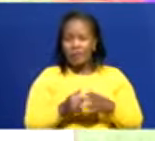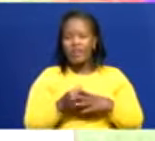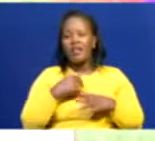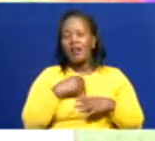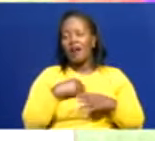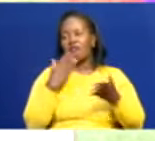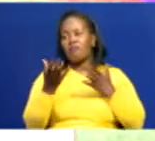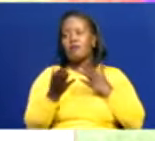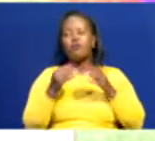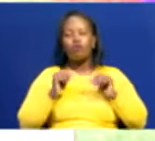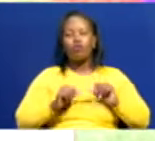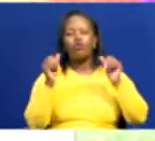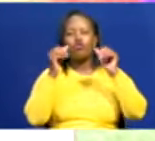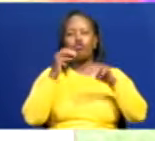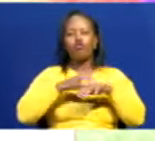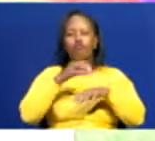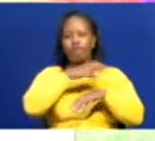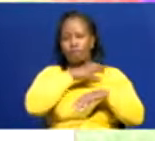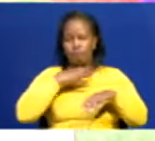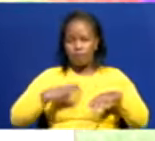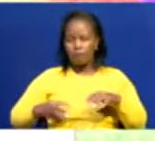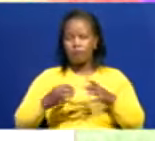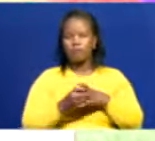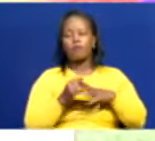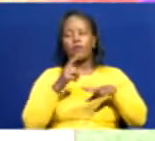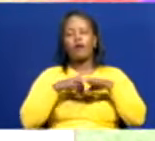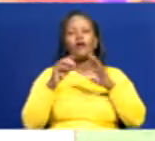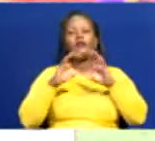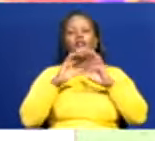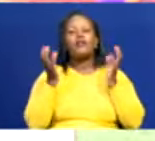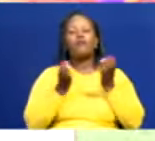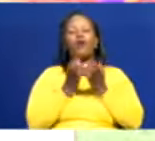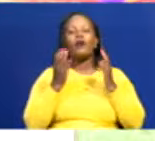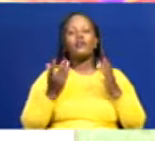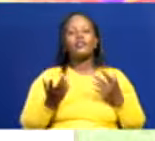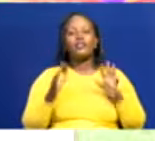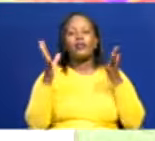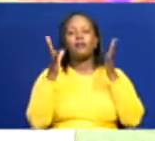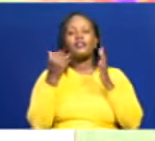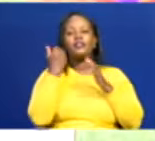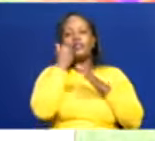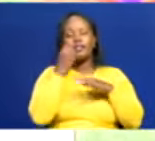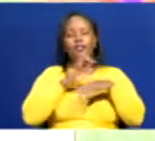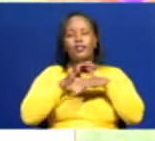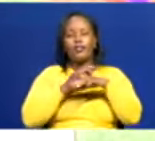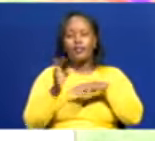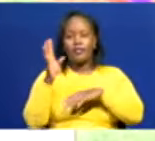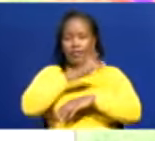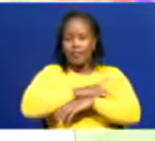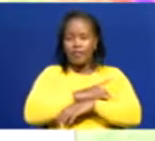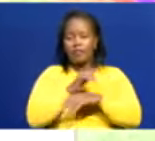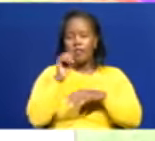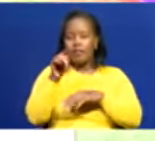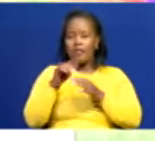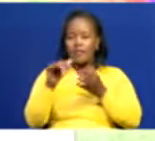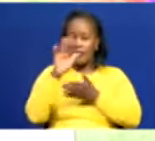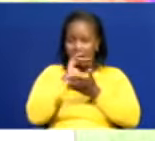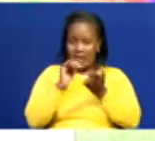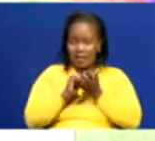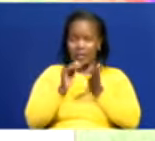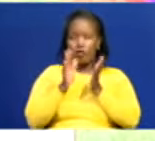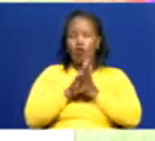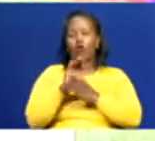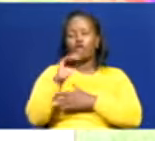place. As the world celebrates Vitiligo Day, creation awareness took the center stage, with Kenyans being urged to support the